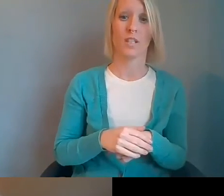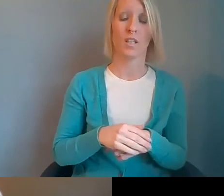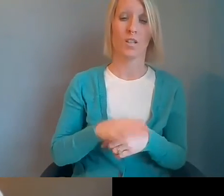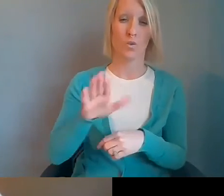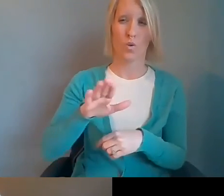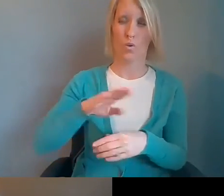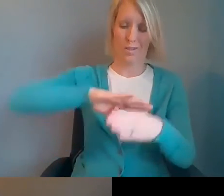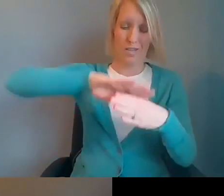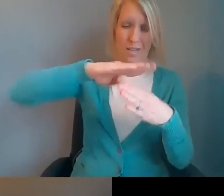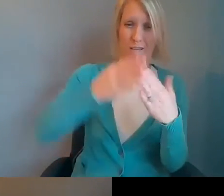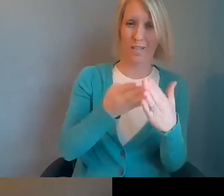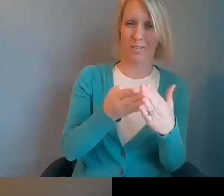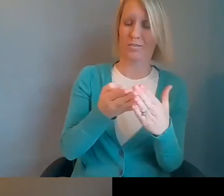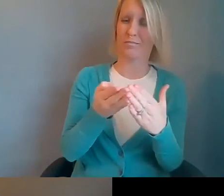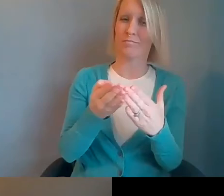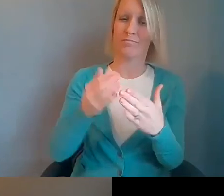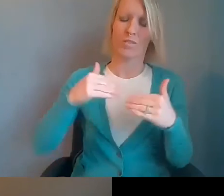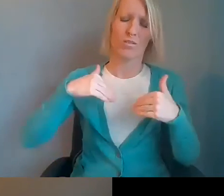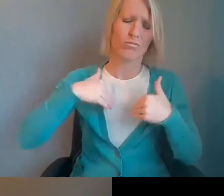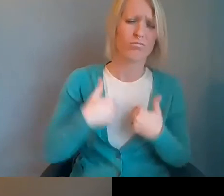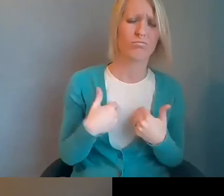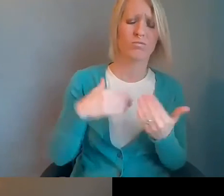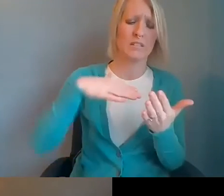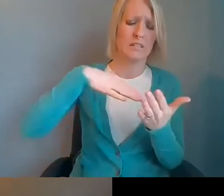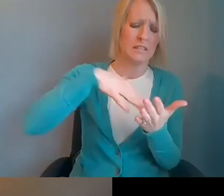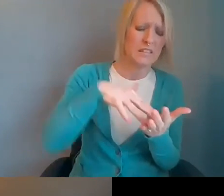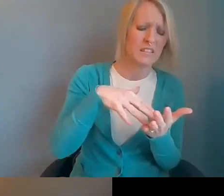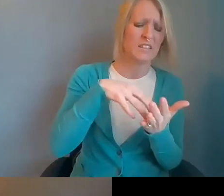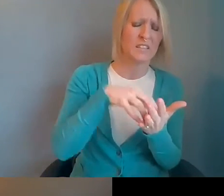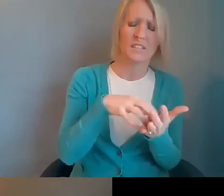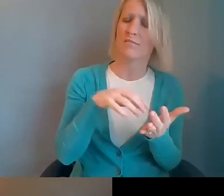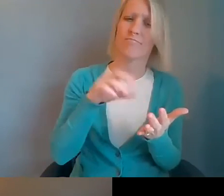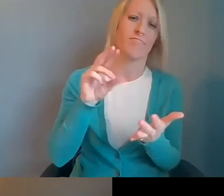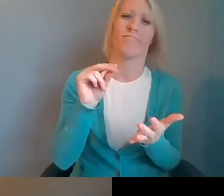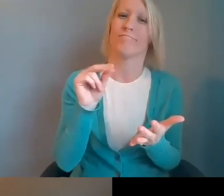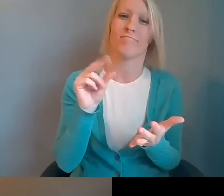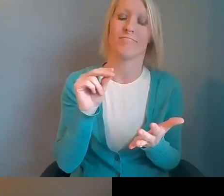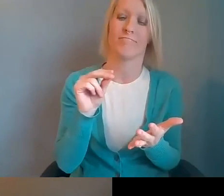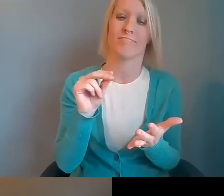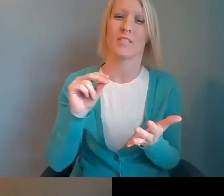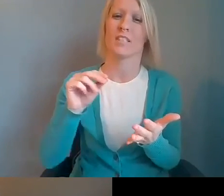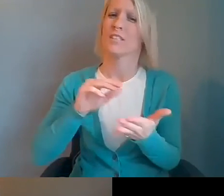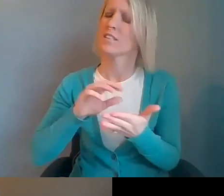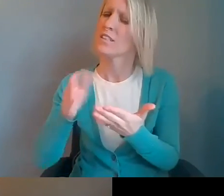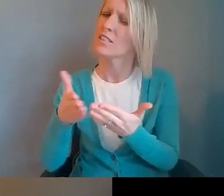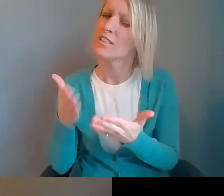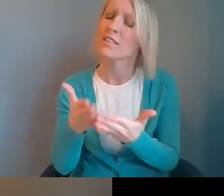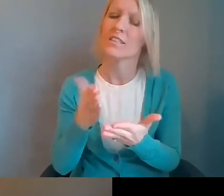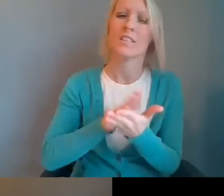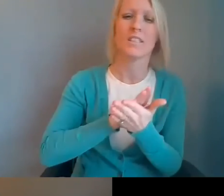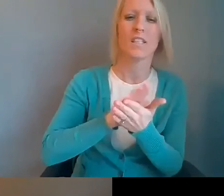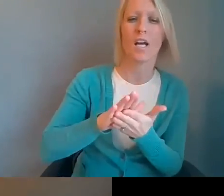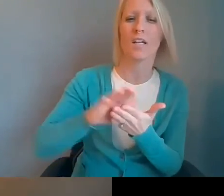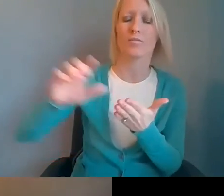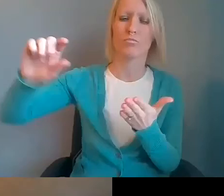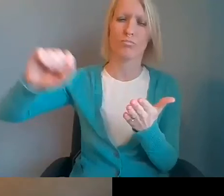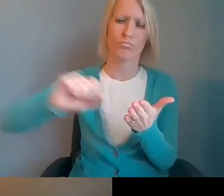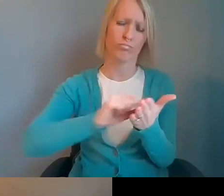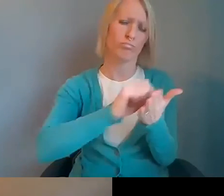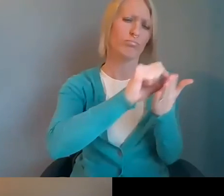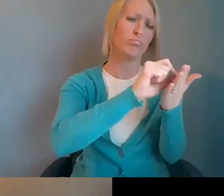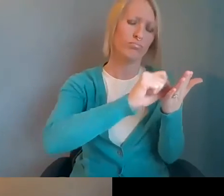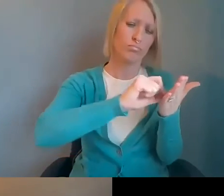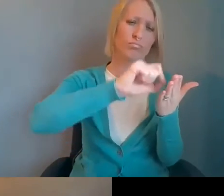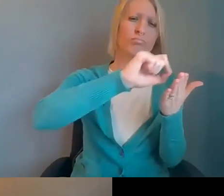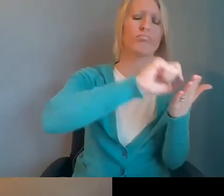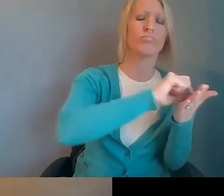okay? What I like to do is I have several pens